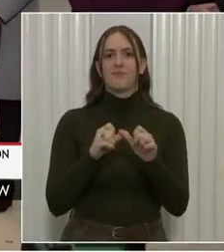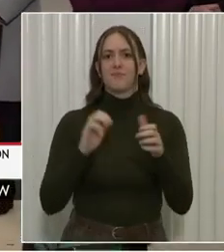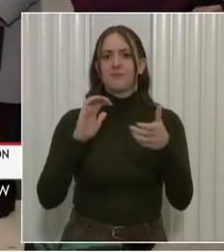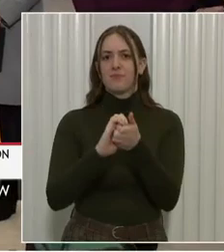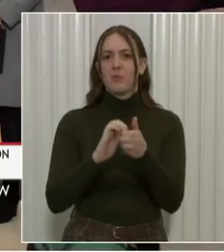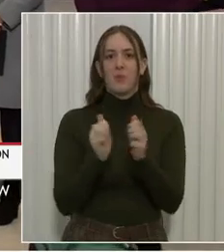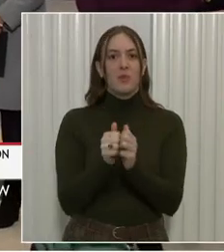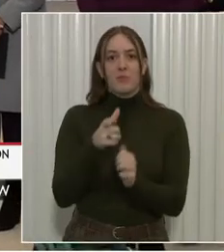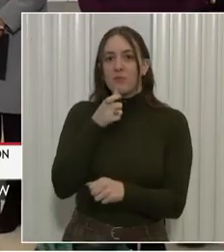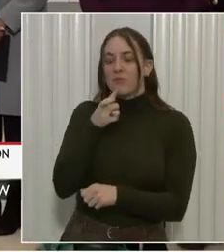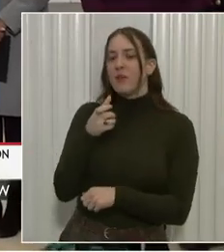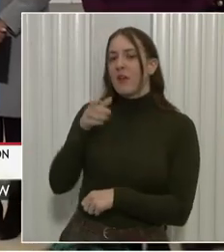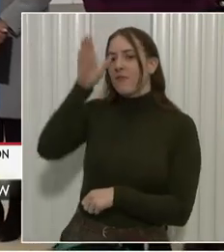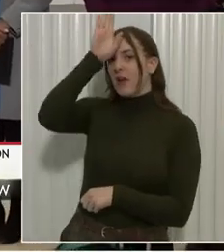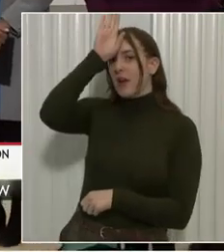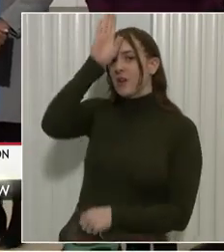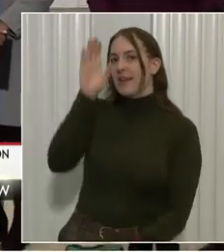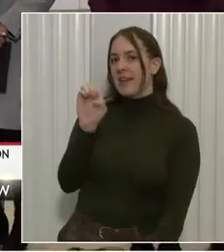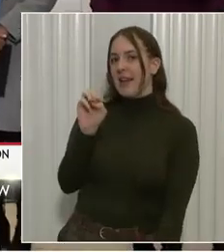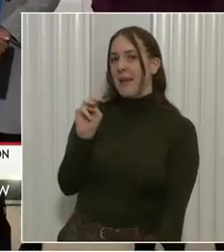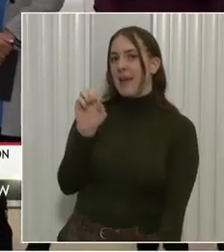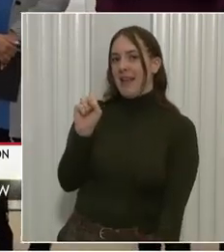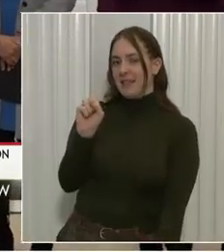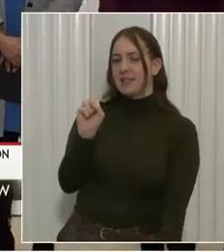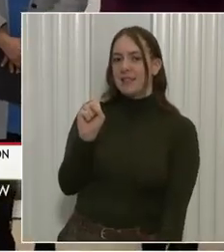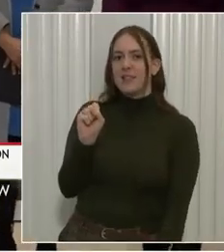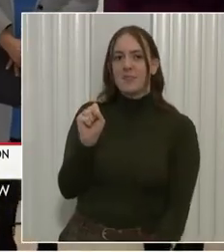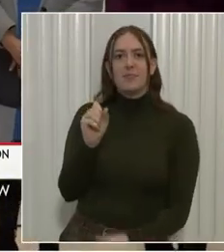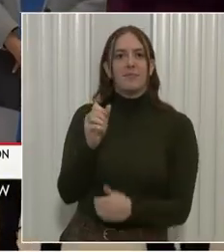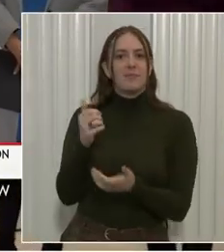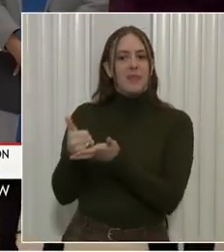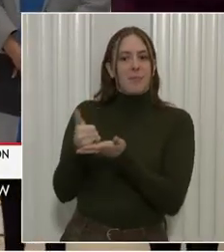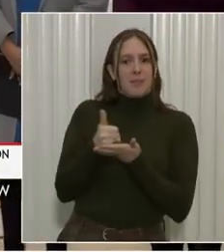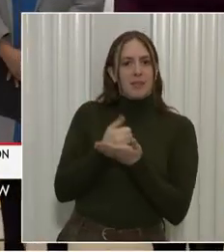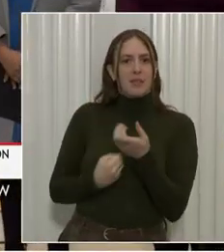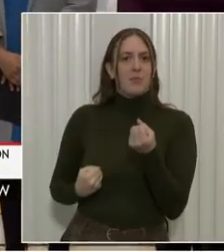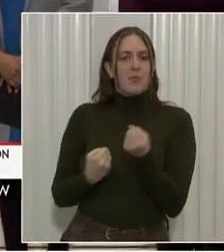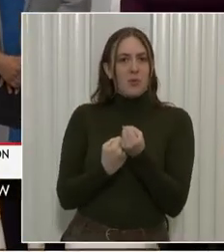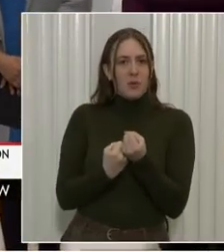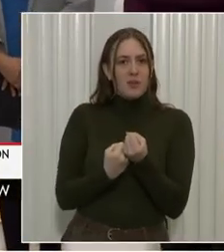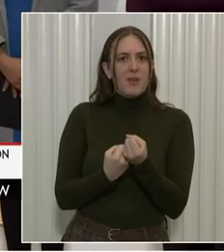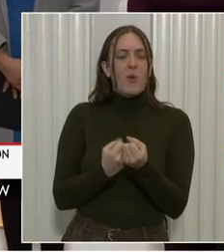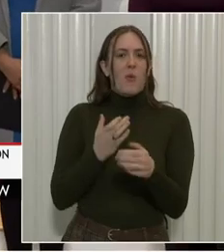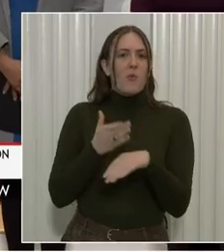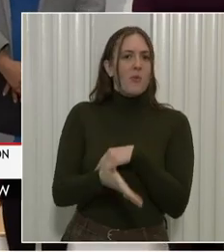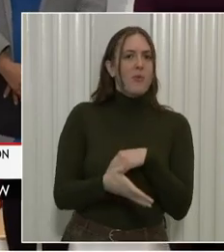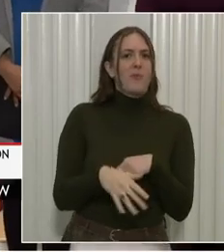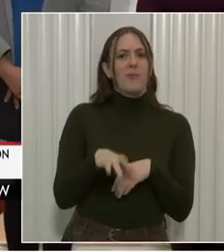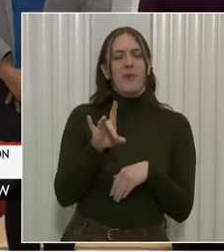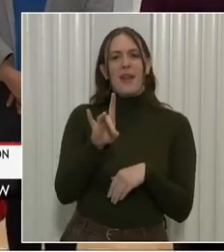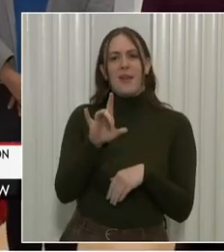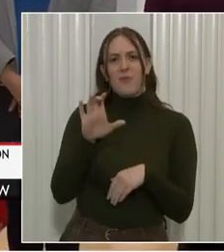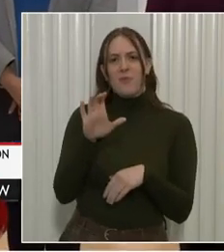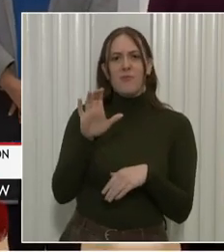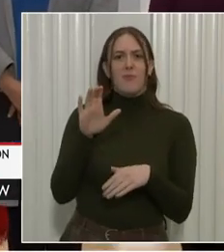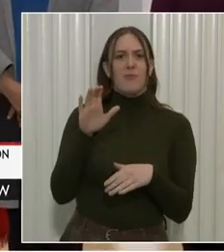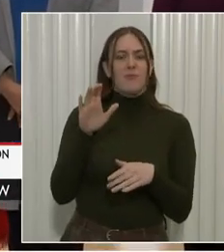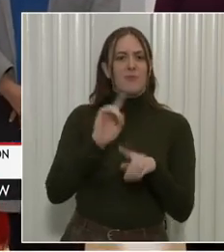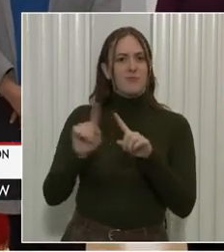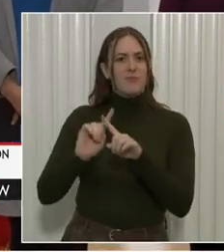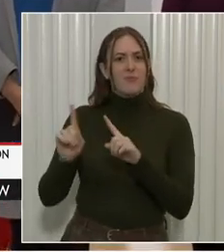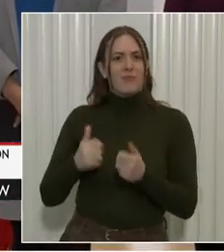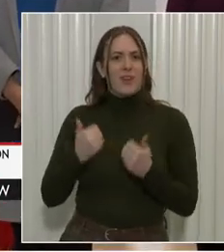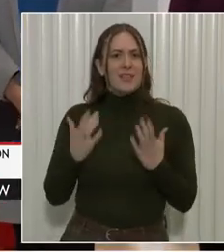Fire and EMS allowed the Red Cross to support over 830 district residents in 2023 after